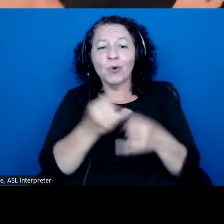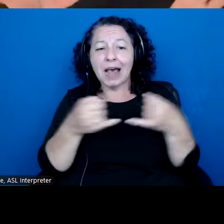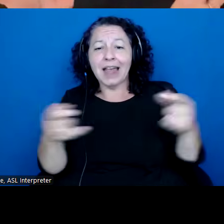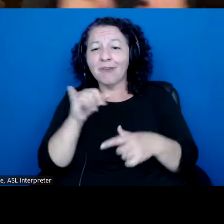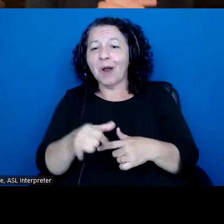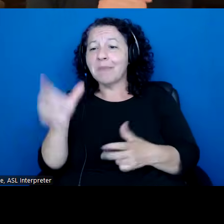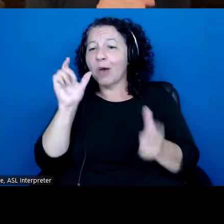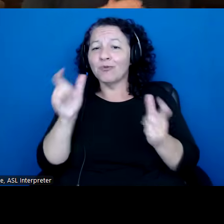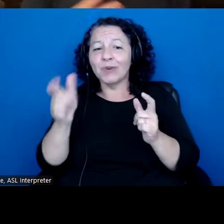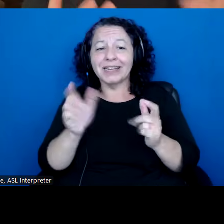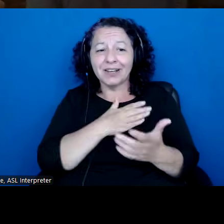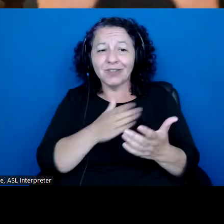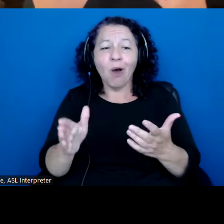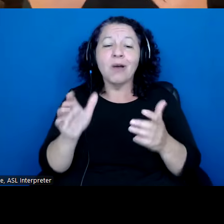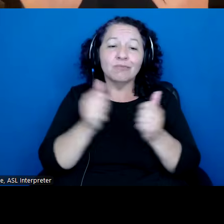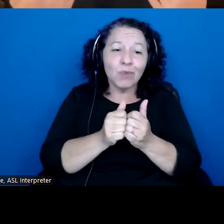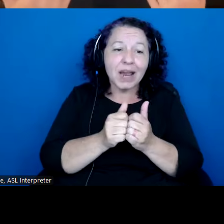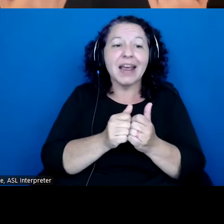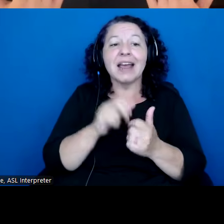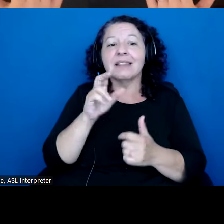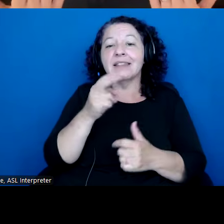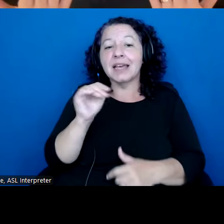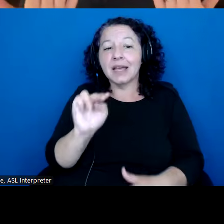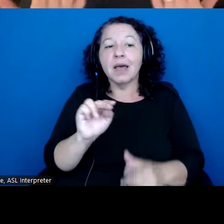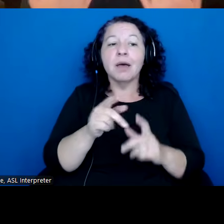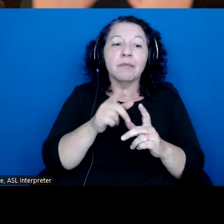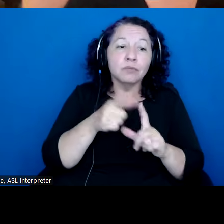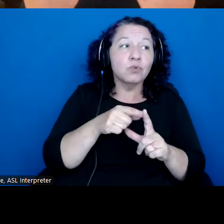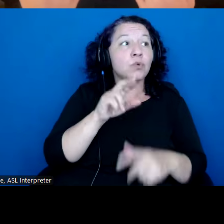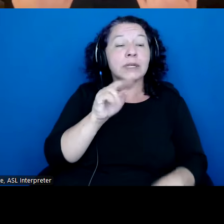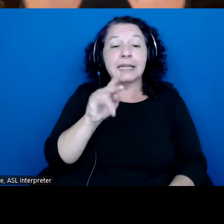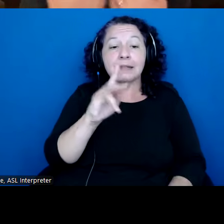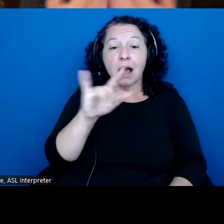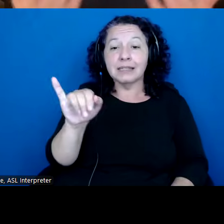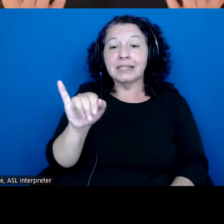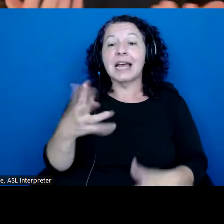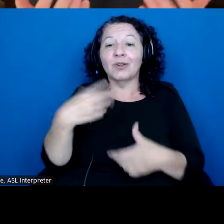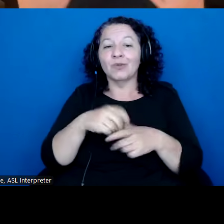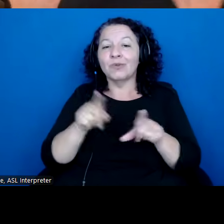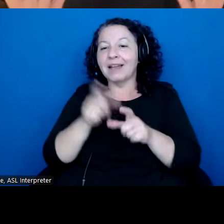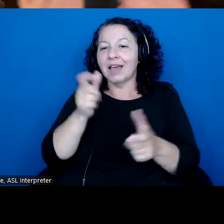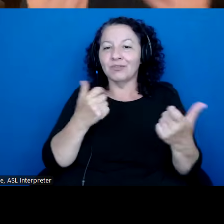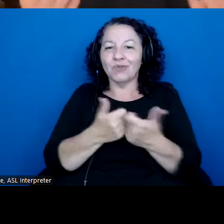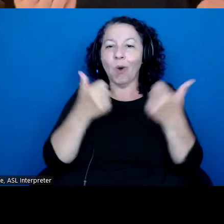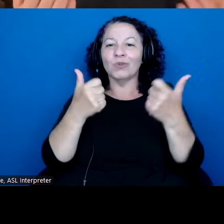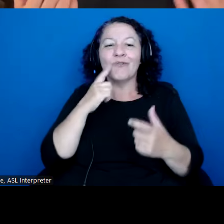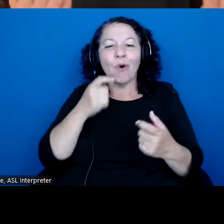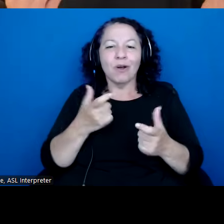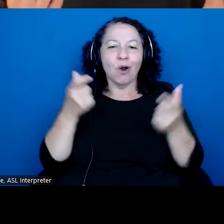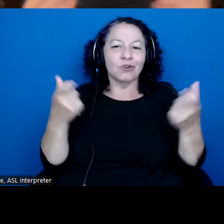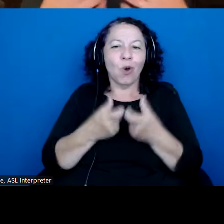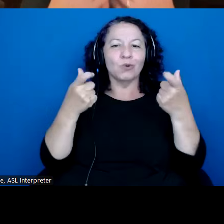always appears with the hymn to Ninkasi, and maybe that we bring it back in as a toast ourselves. So Ninkasi Zada